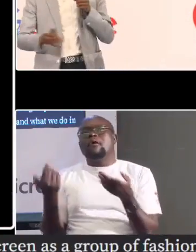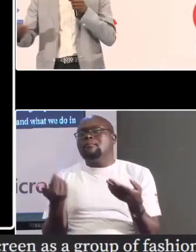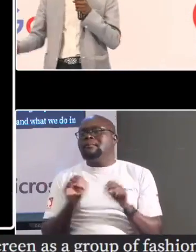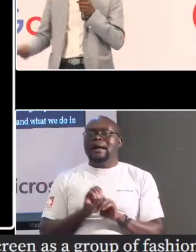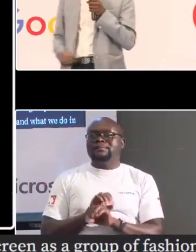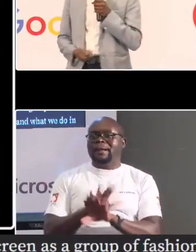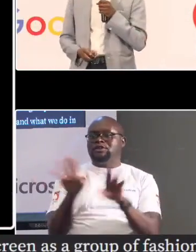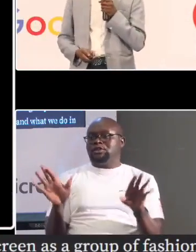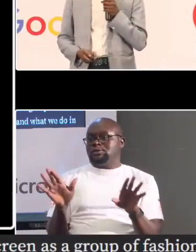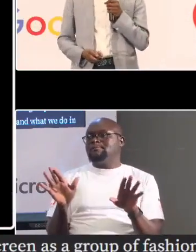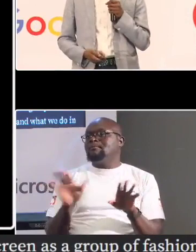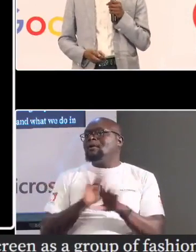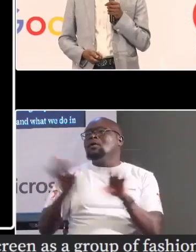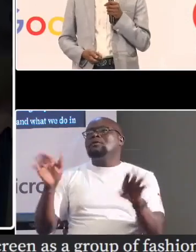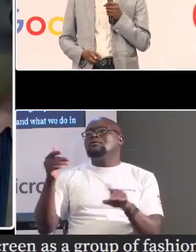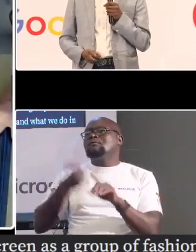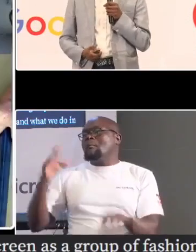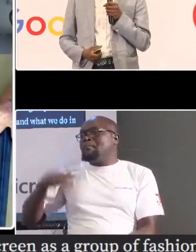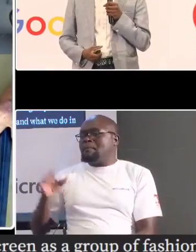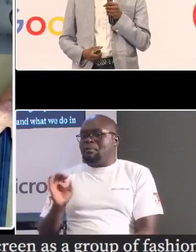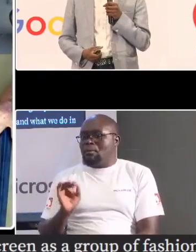spreadsheet, or did it come from people?